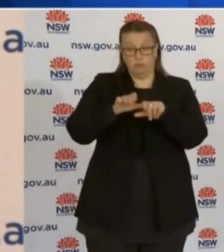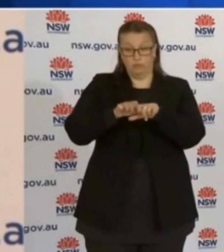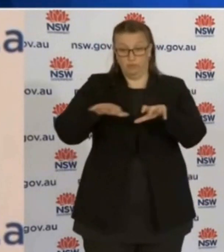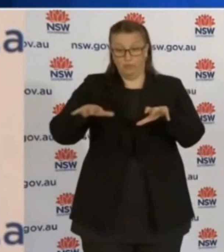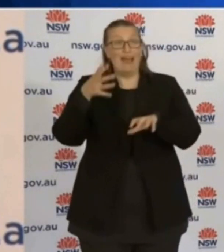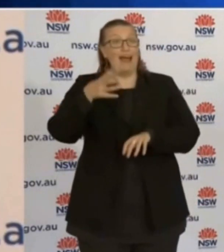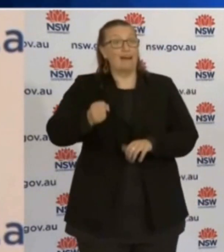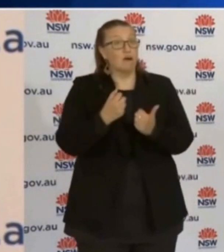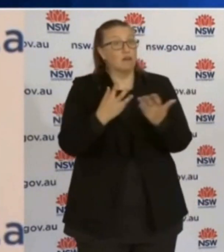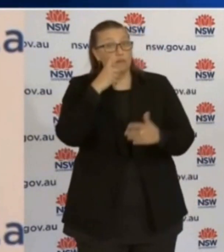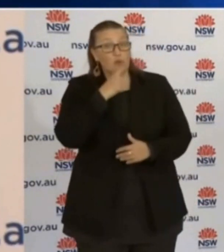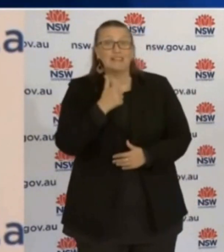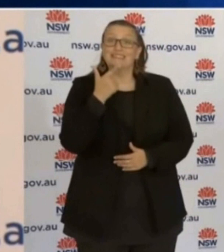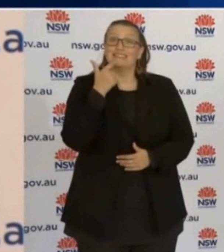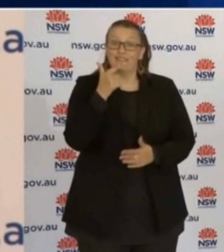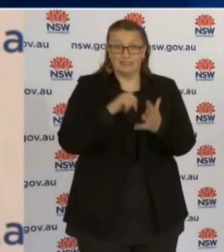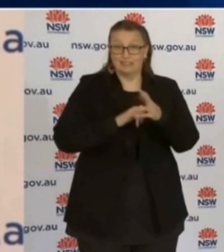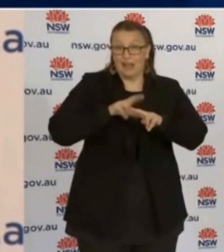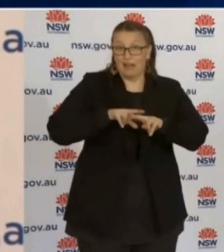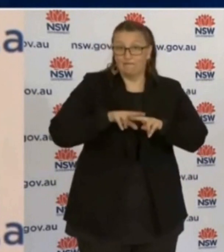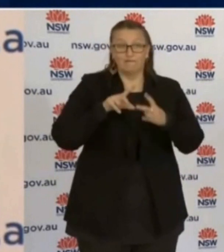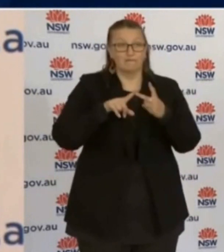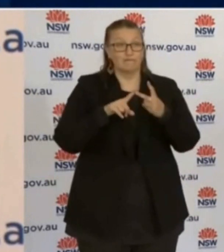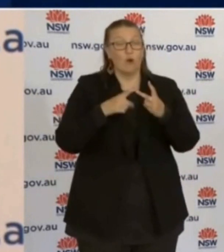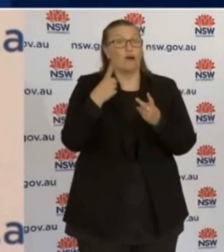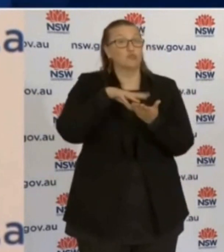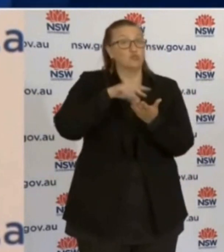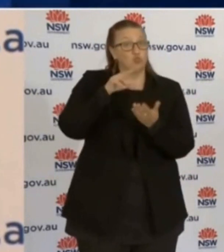7 staff and a student nurse and 29 patients